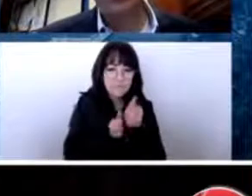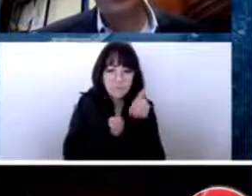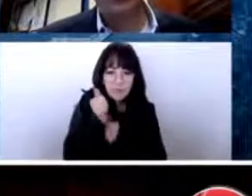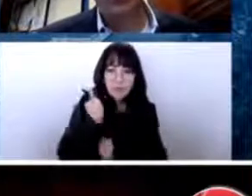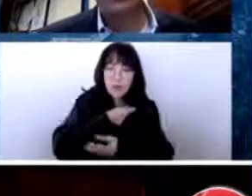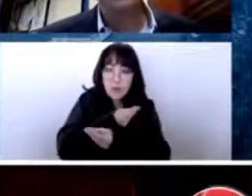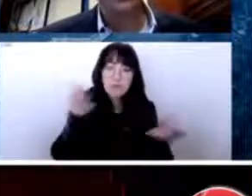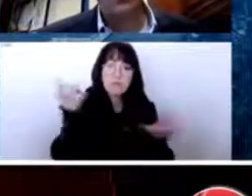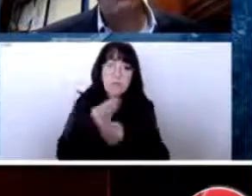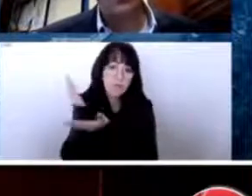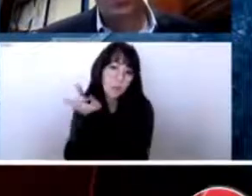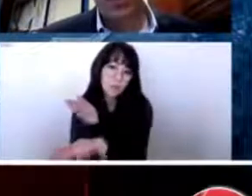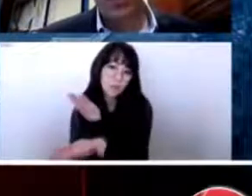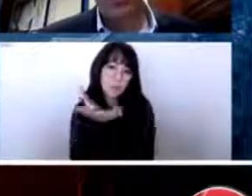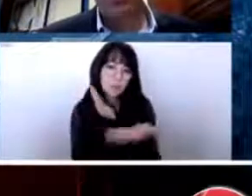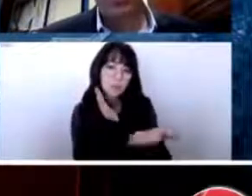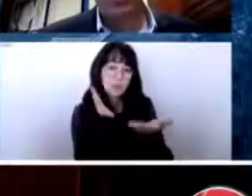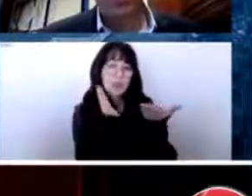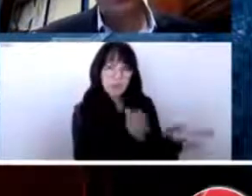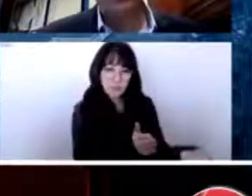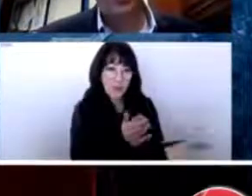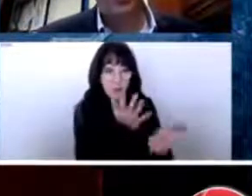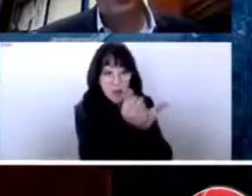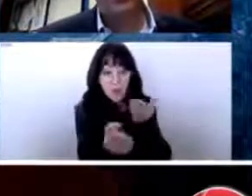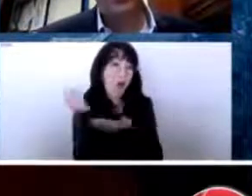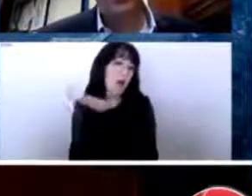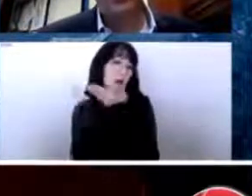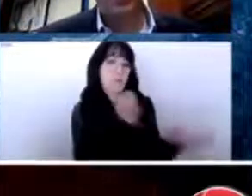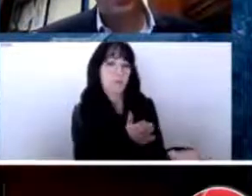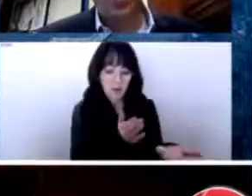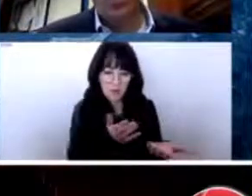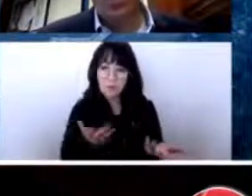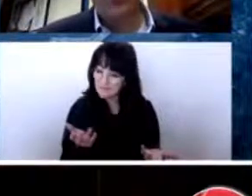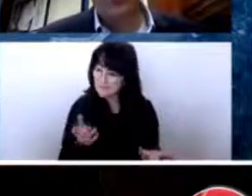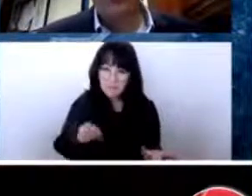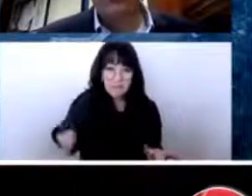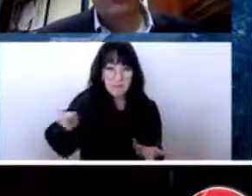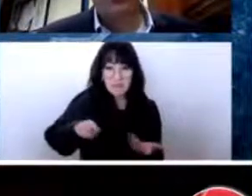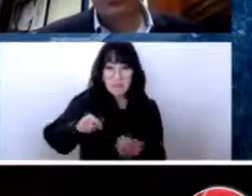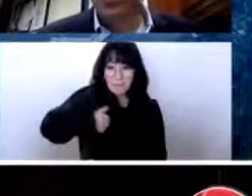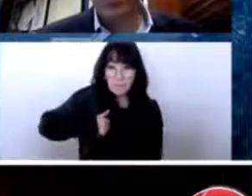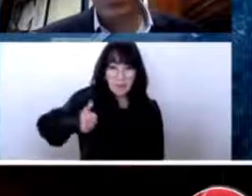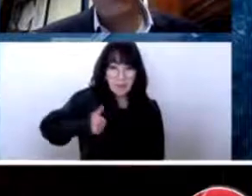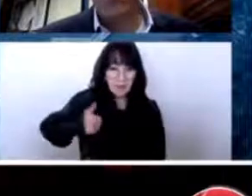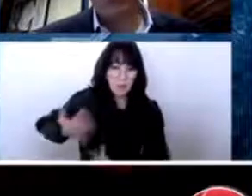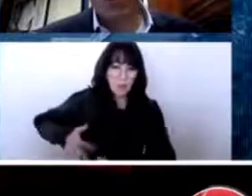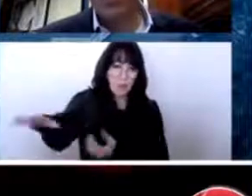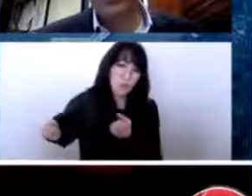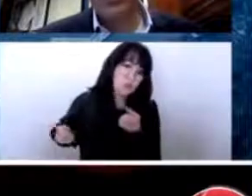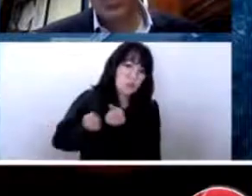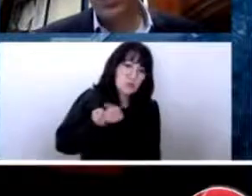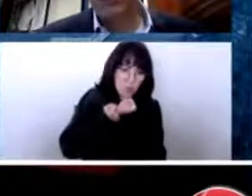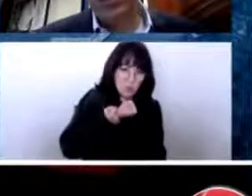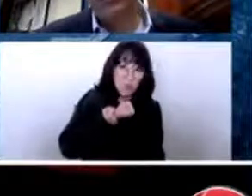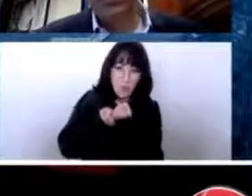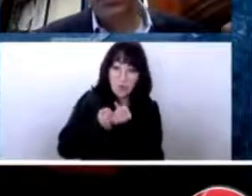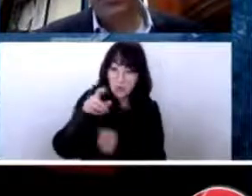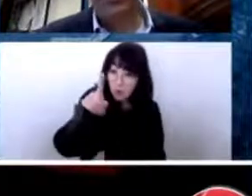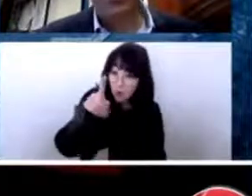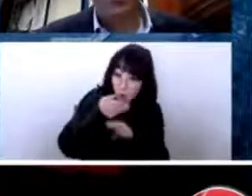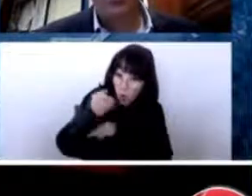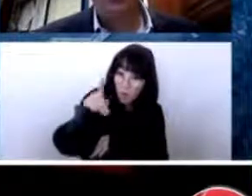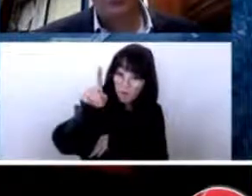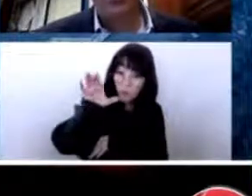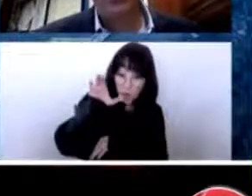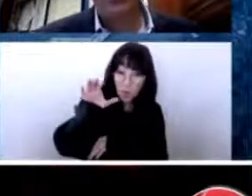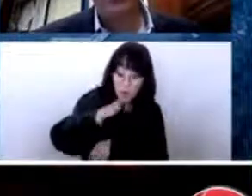early 2020, and they continue to be there by our side to assist us. 100 individuals from across the state and region, because some of